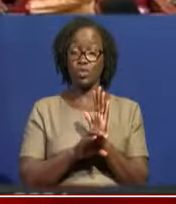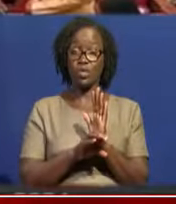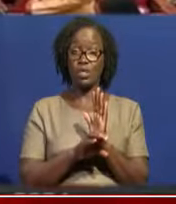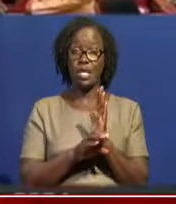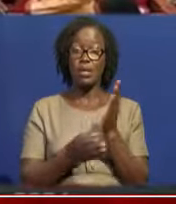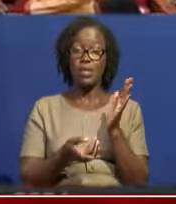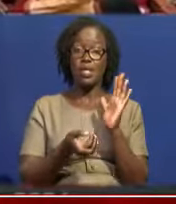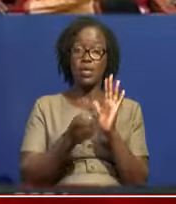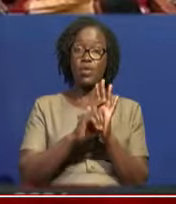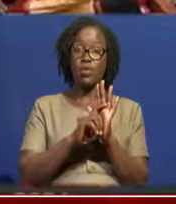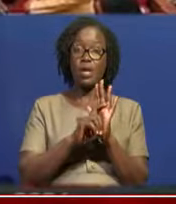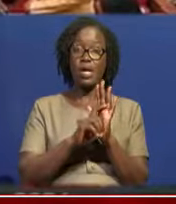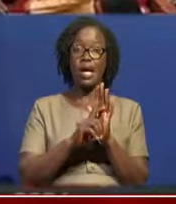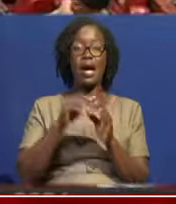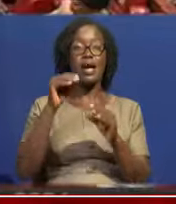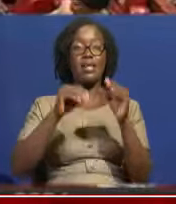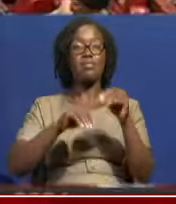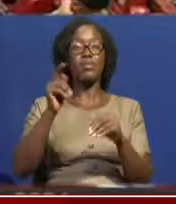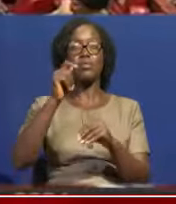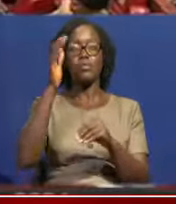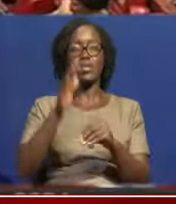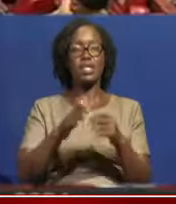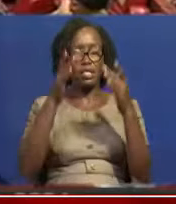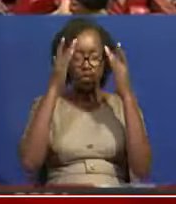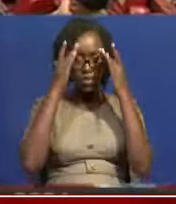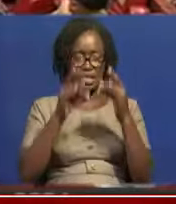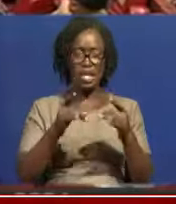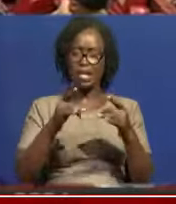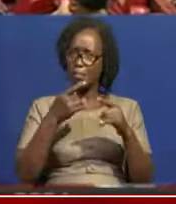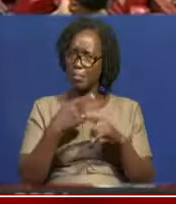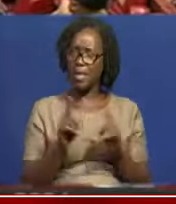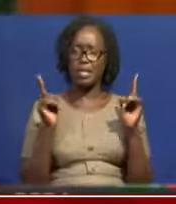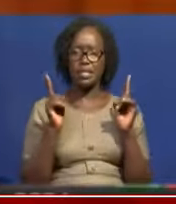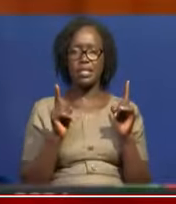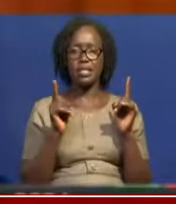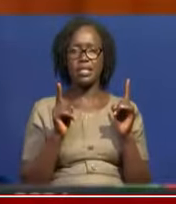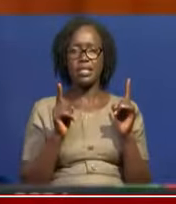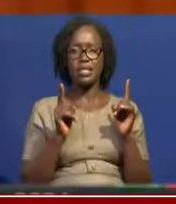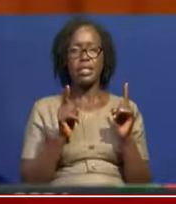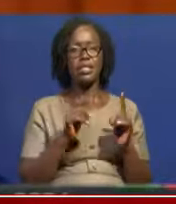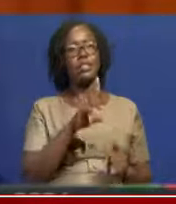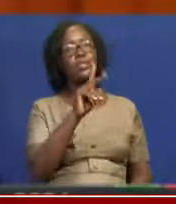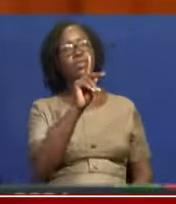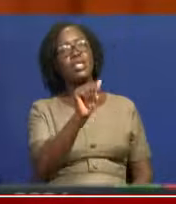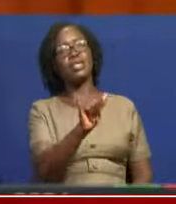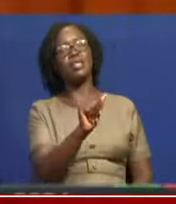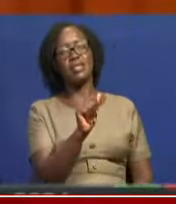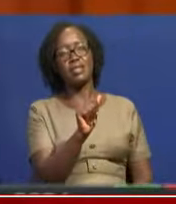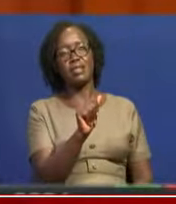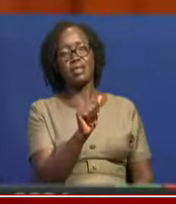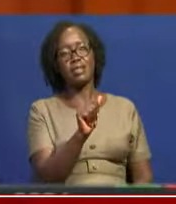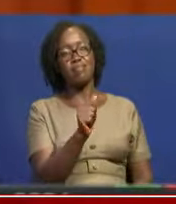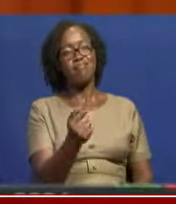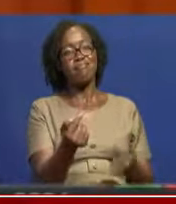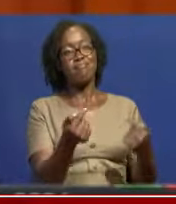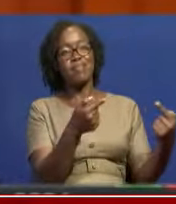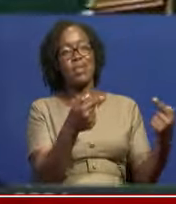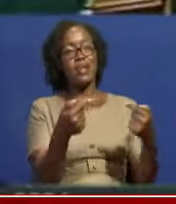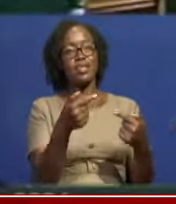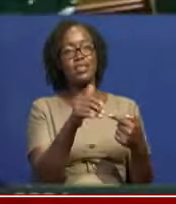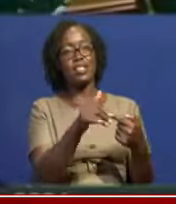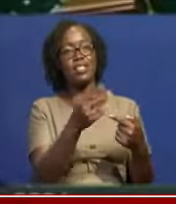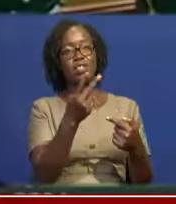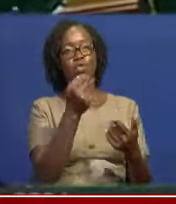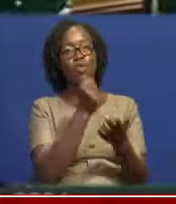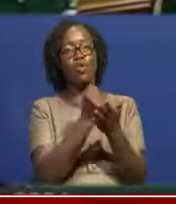may require a referendum for Kenyans to decide. However, their counterparts from the ruling party argued that the